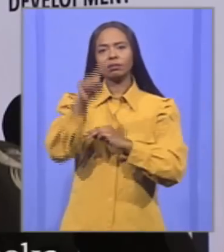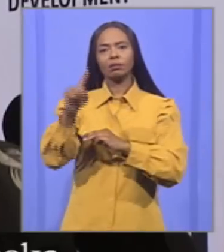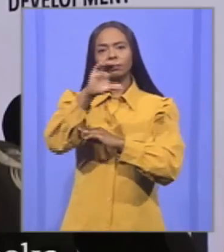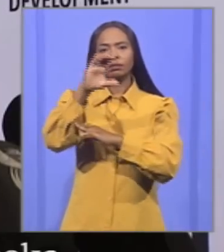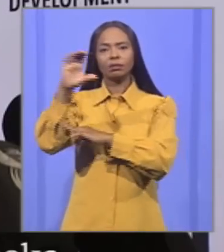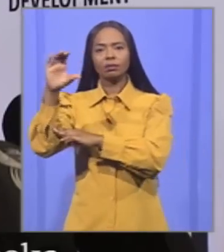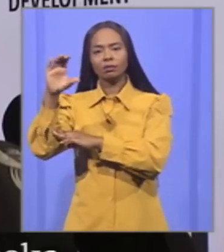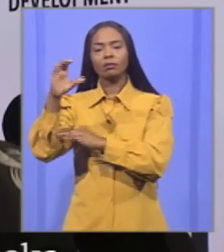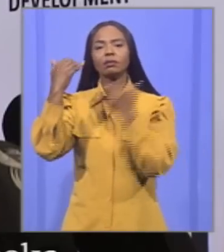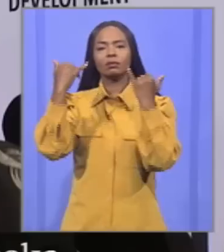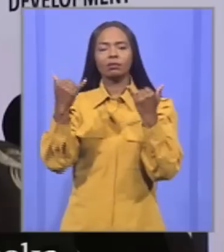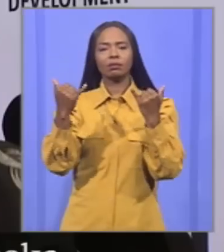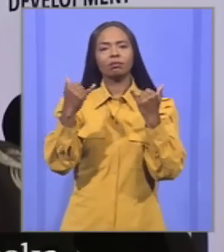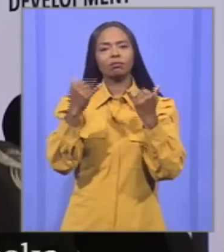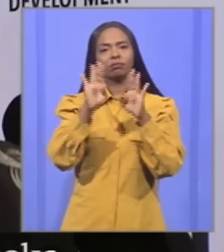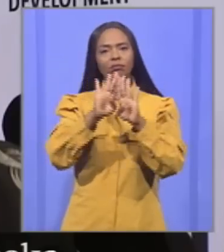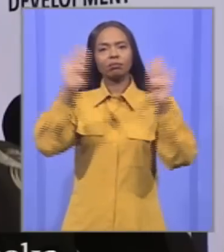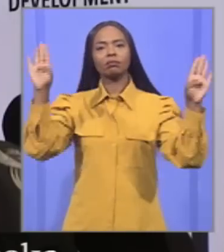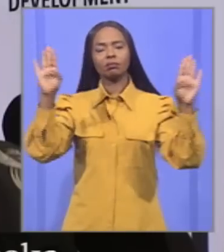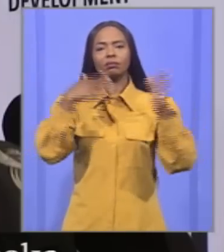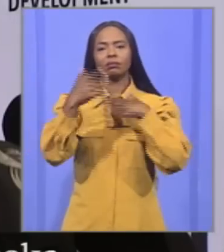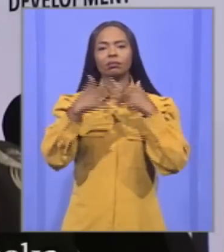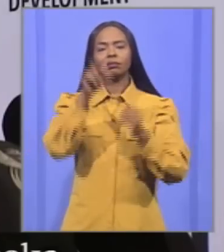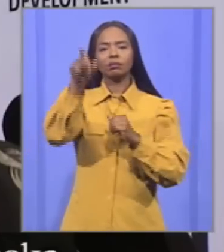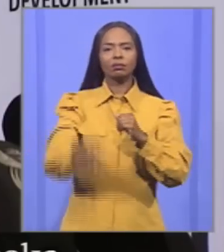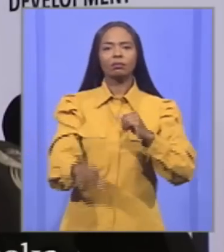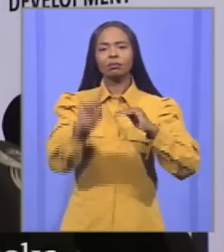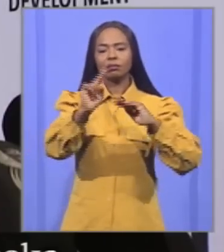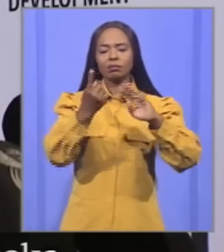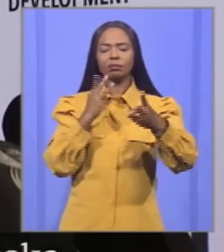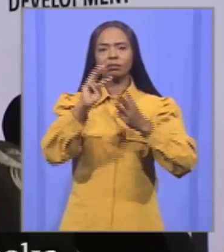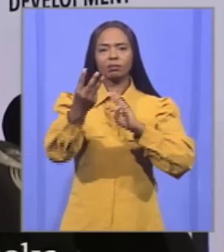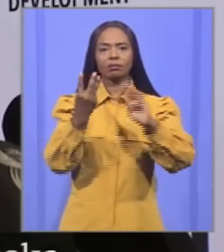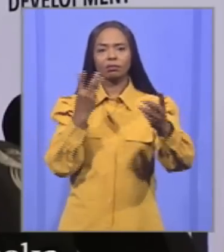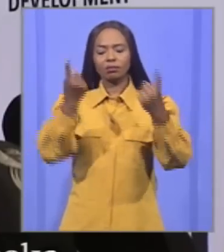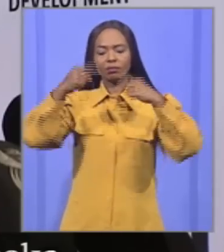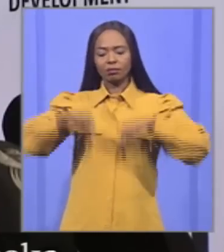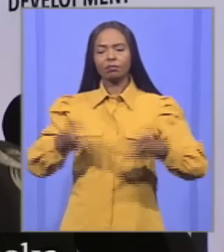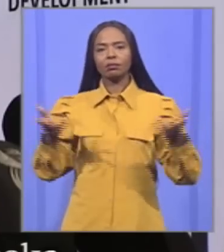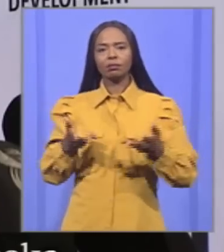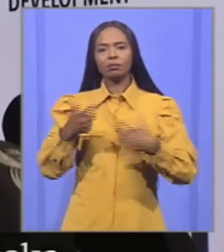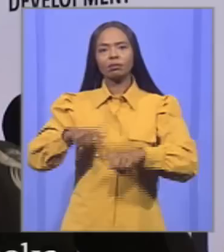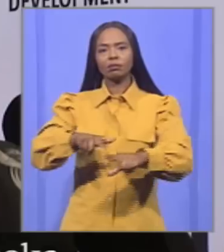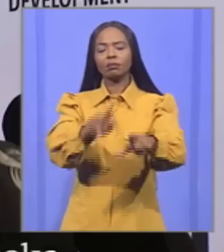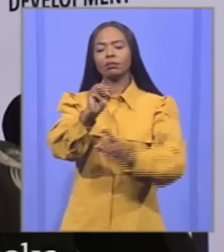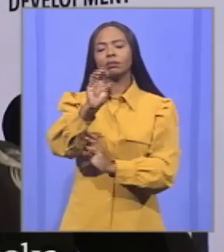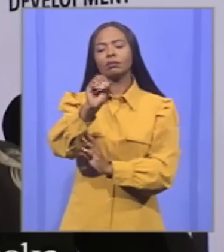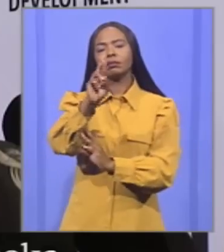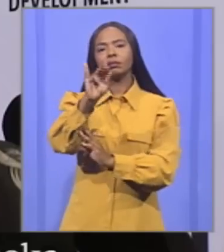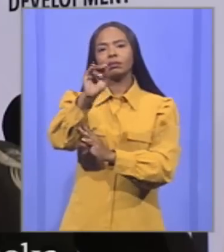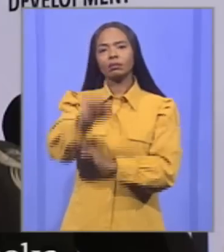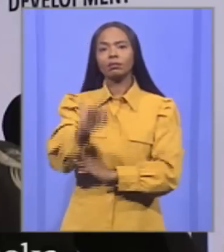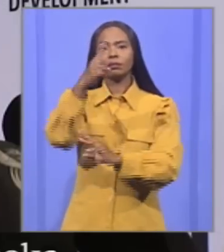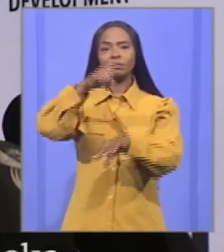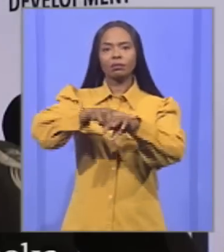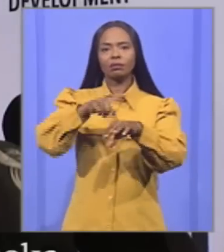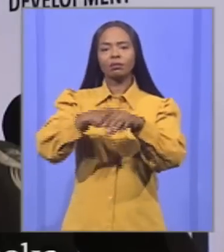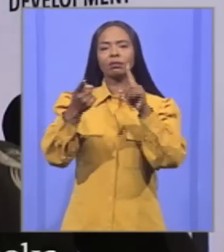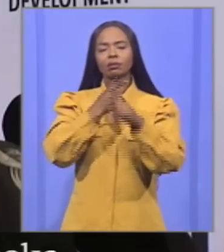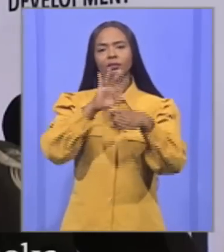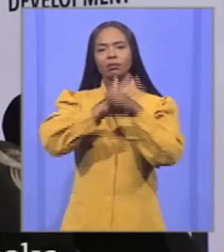is opening for annual Easter pilgrimage to Moriah in Limpopo for the first time since the